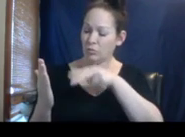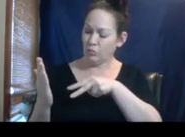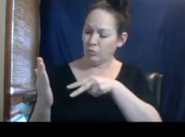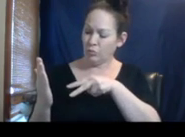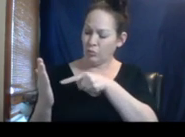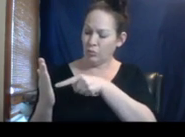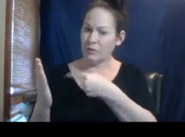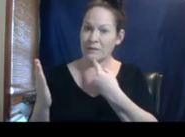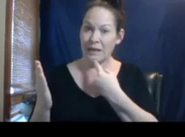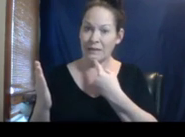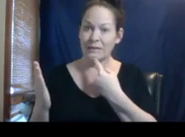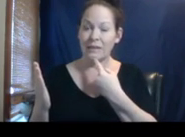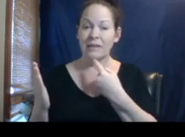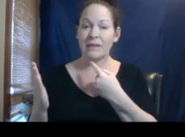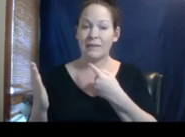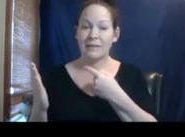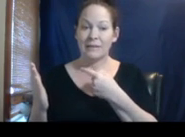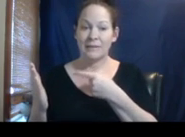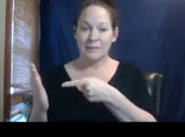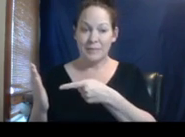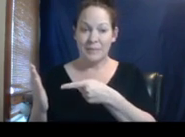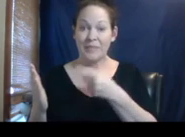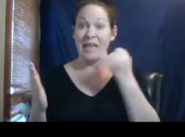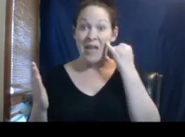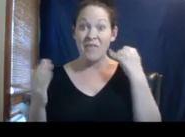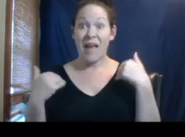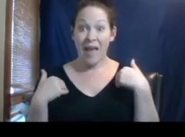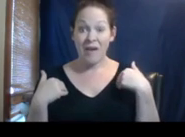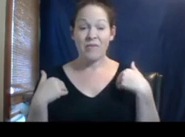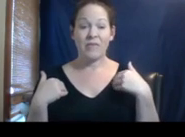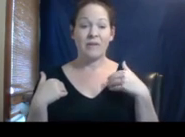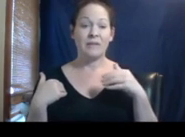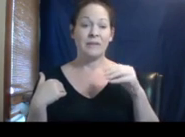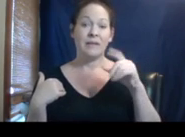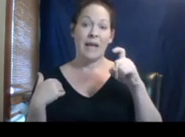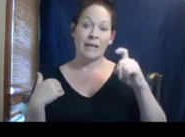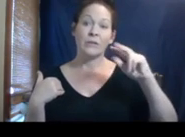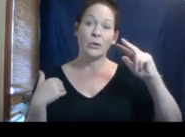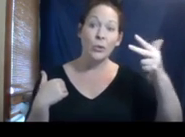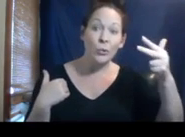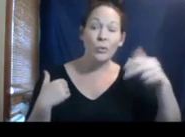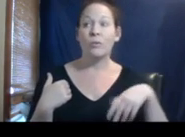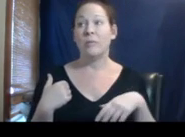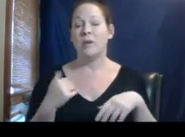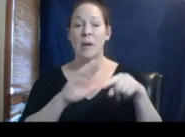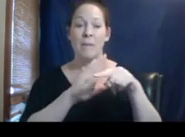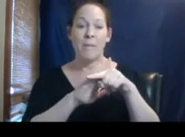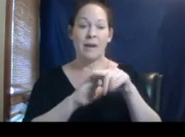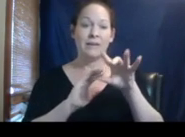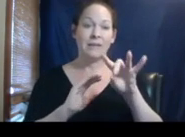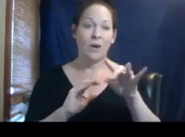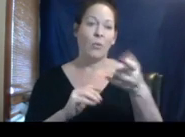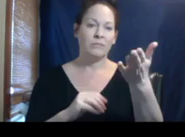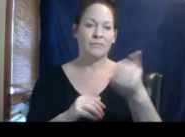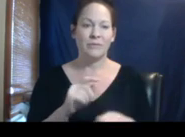if I have the parts, if I have x cubed minus 8x squared